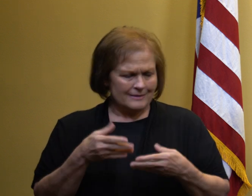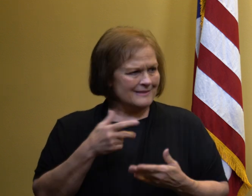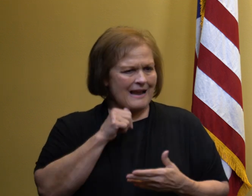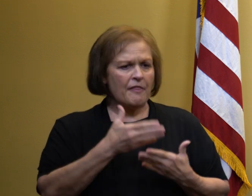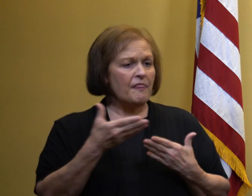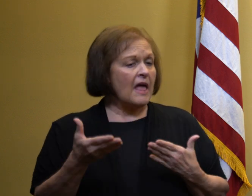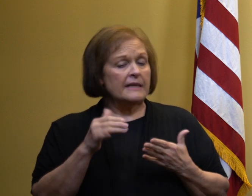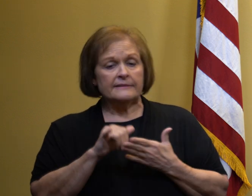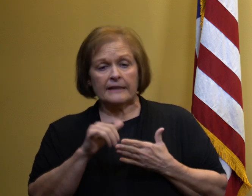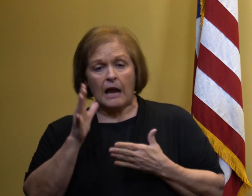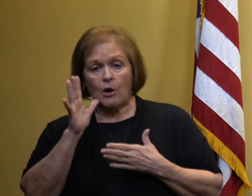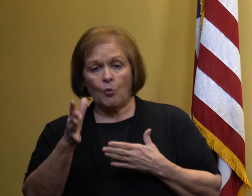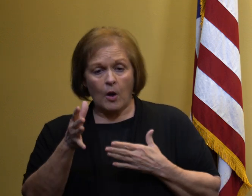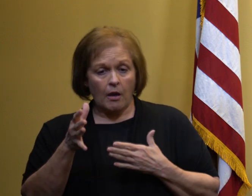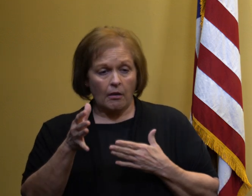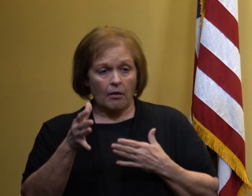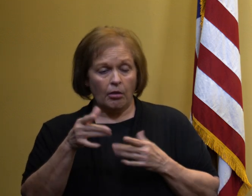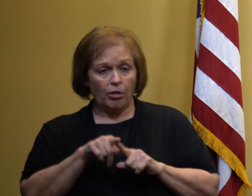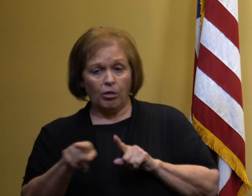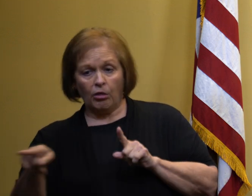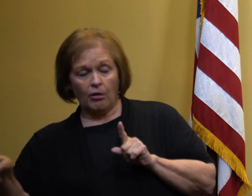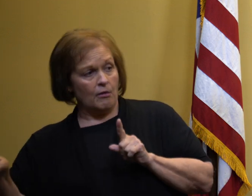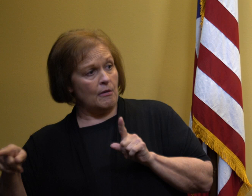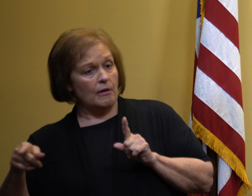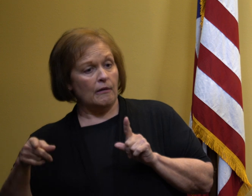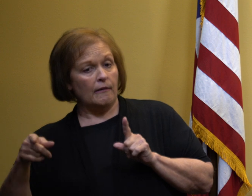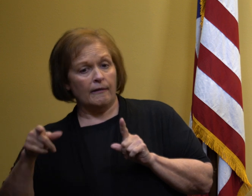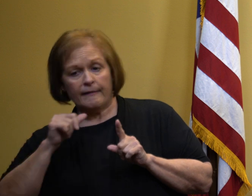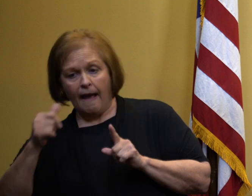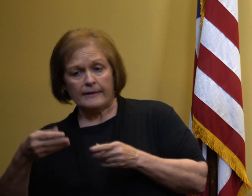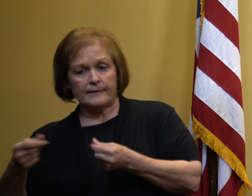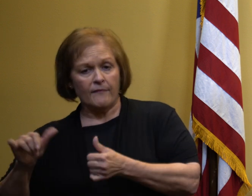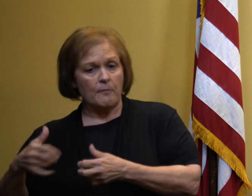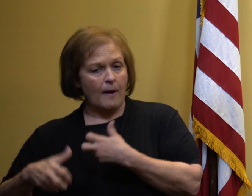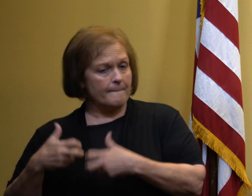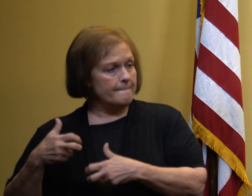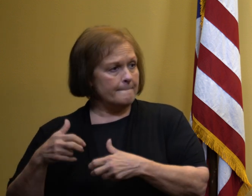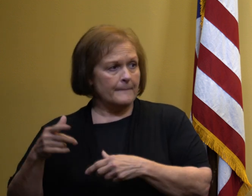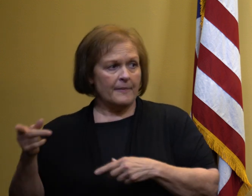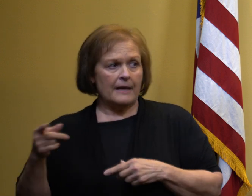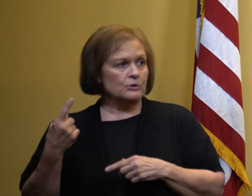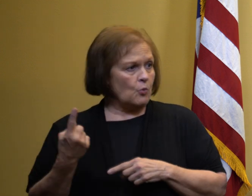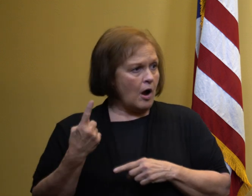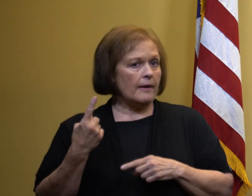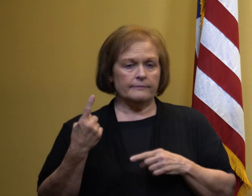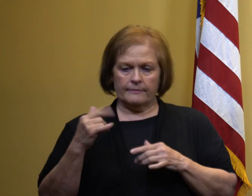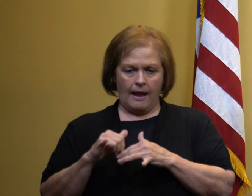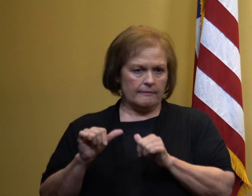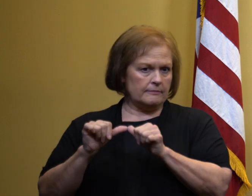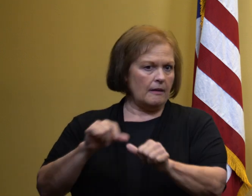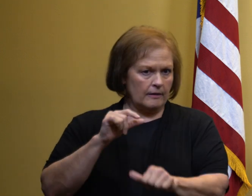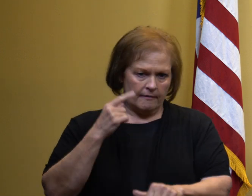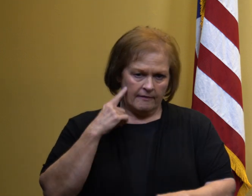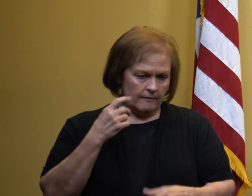will remove us or take us further from solving the problem that we have with Plaza Tower that has been one for decades.